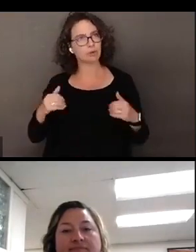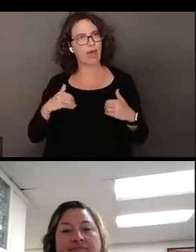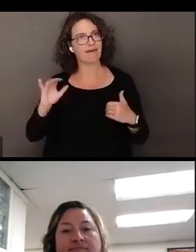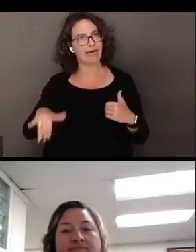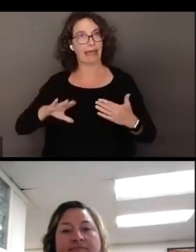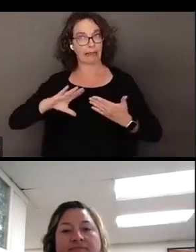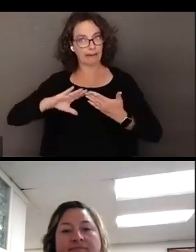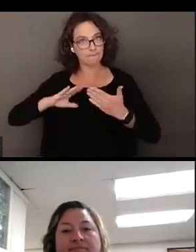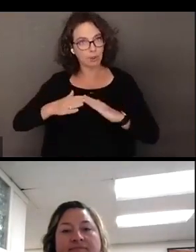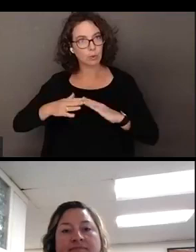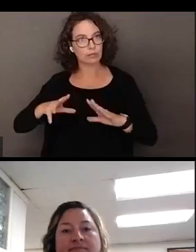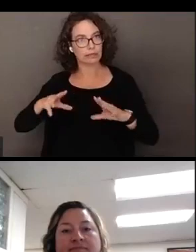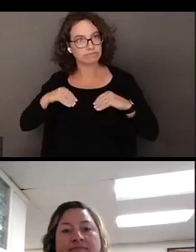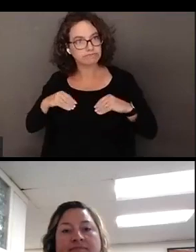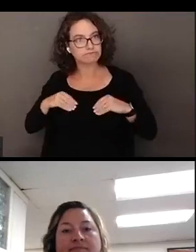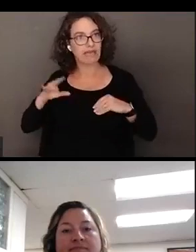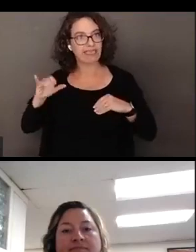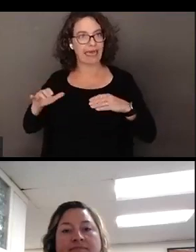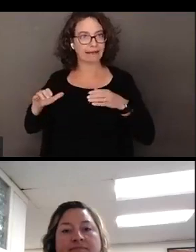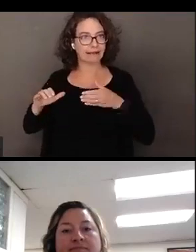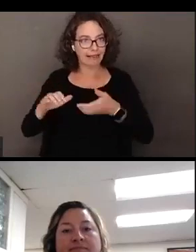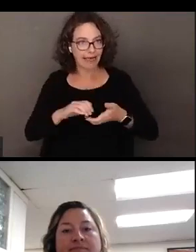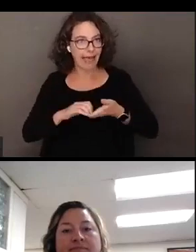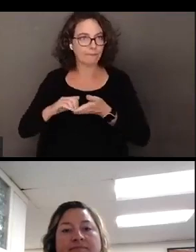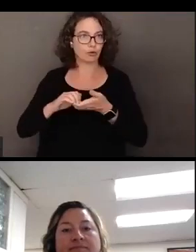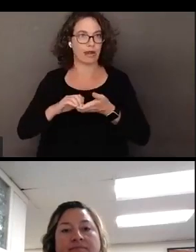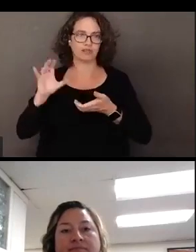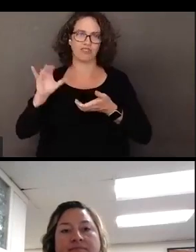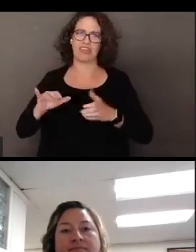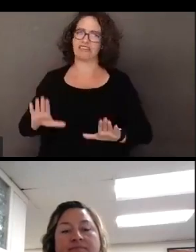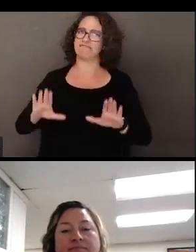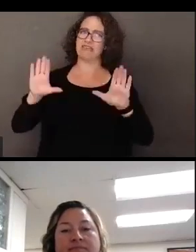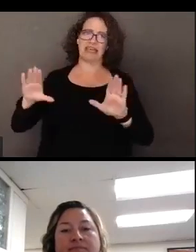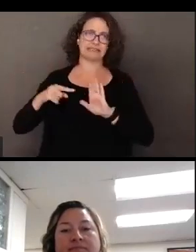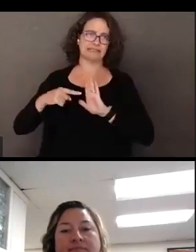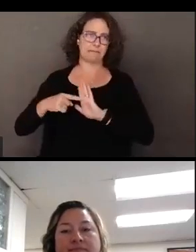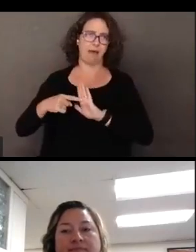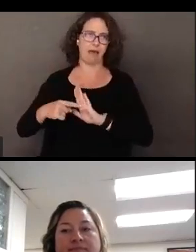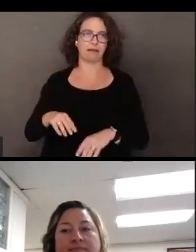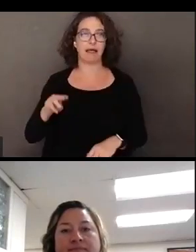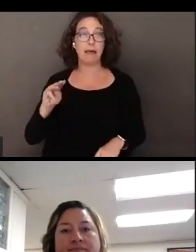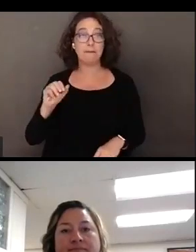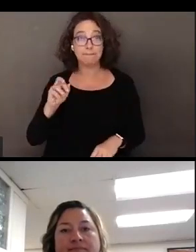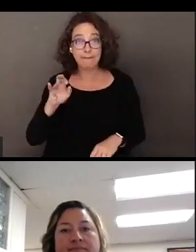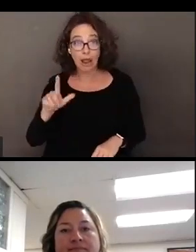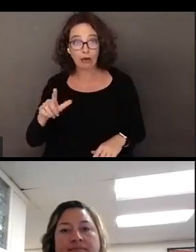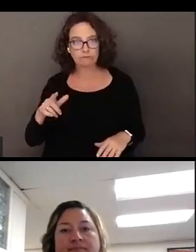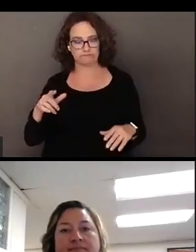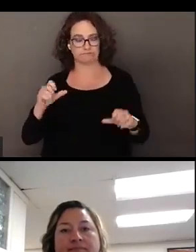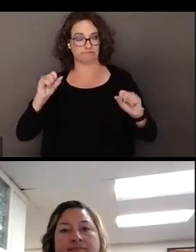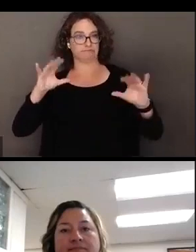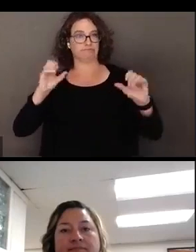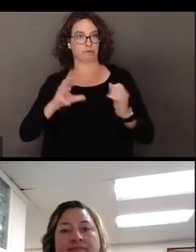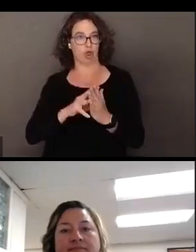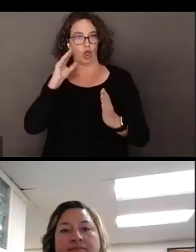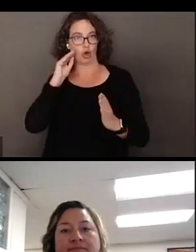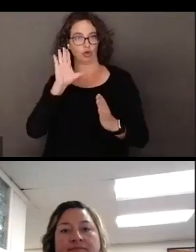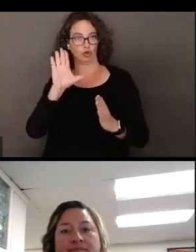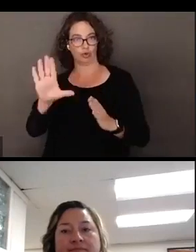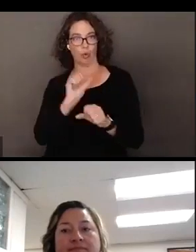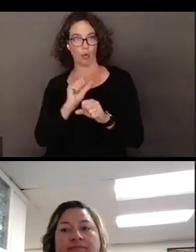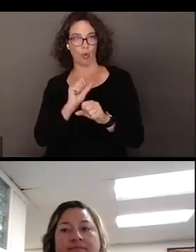buy-in and that collaboration, it's a fantastic model. Mariel, is awesome to learn about some of the stuff you're doing, because I know